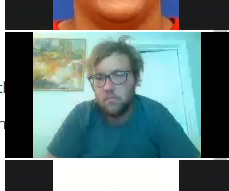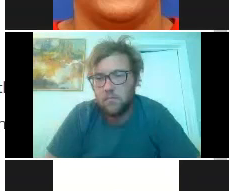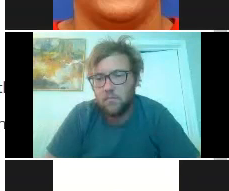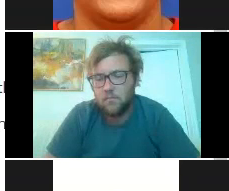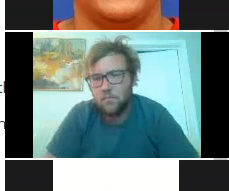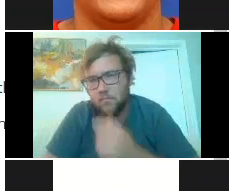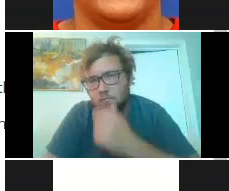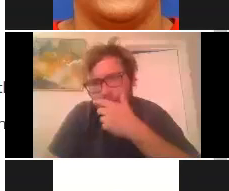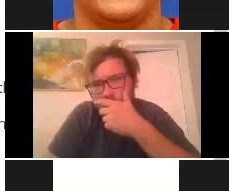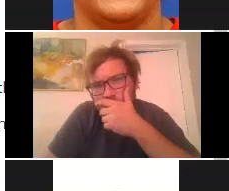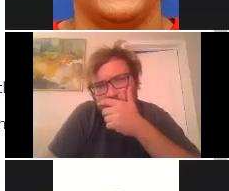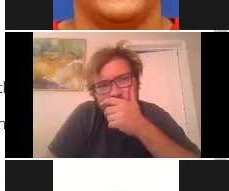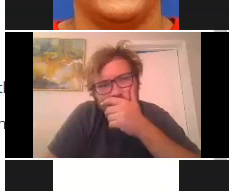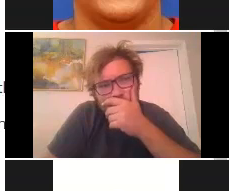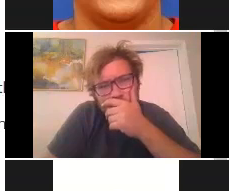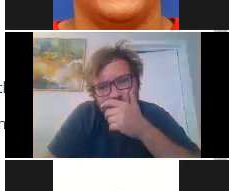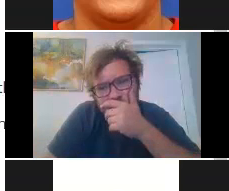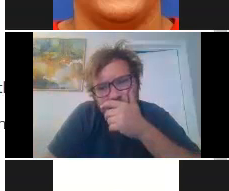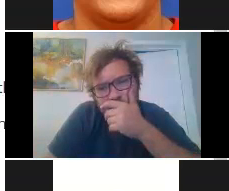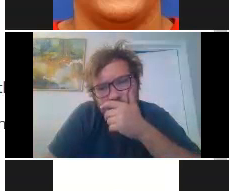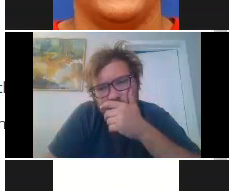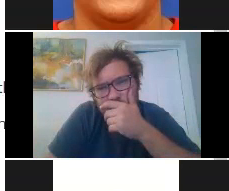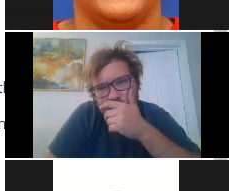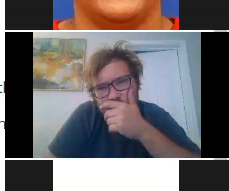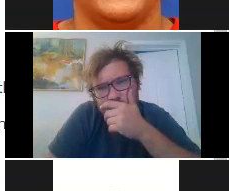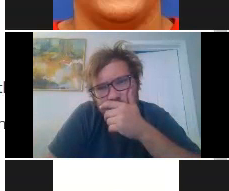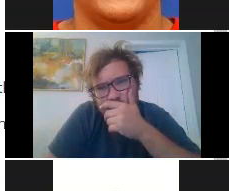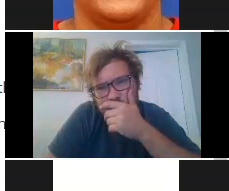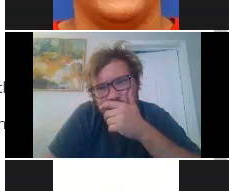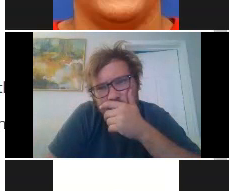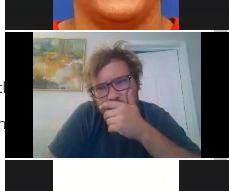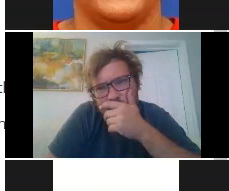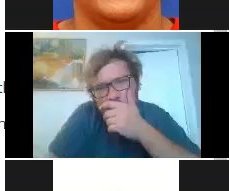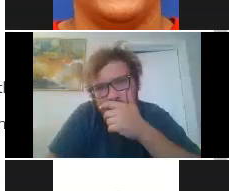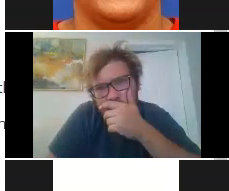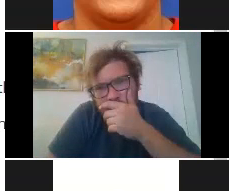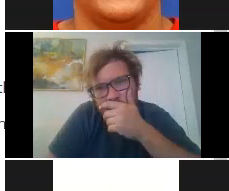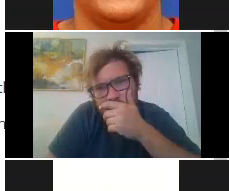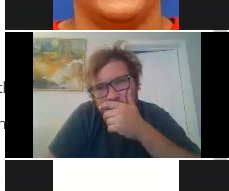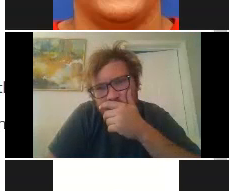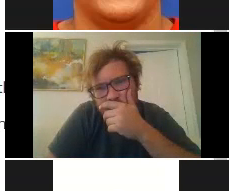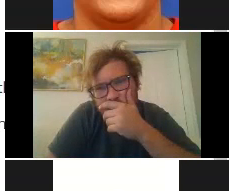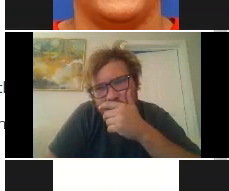that. Okay, yeah, let me see. Let me see about there's. I think he has to pin you.